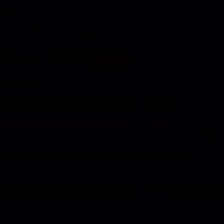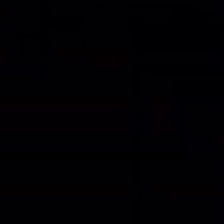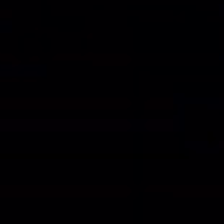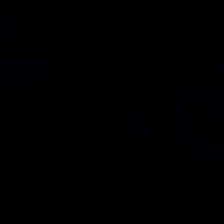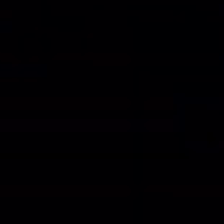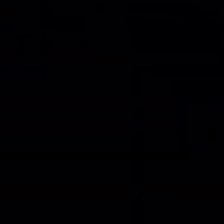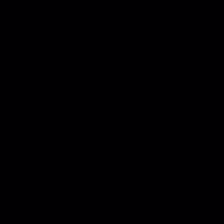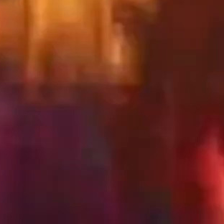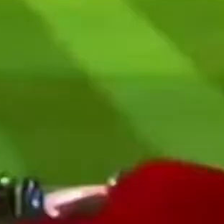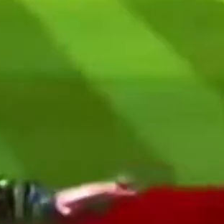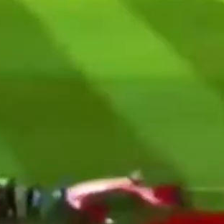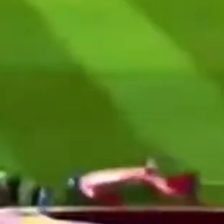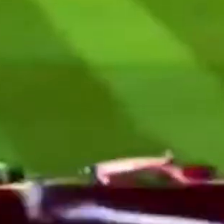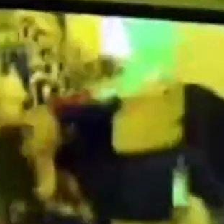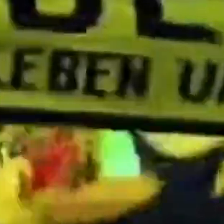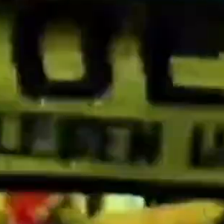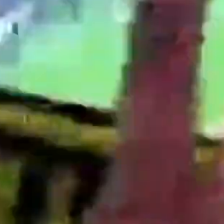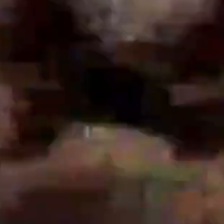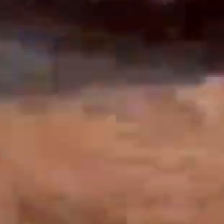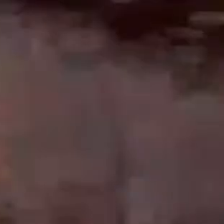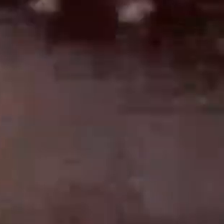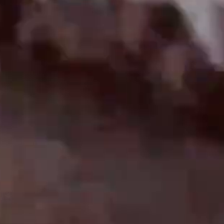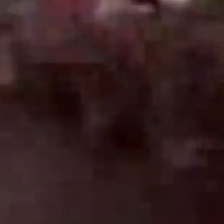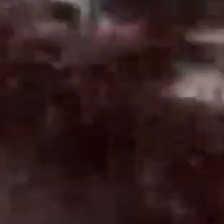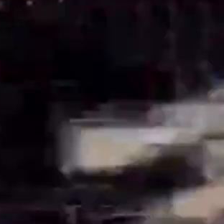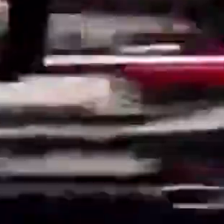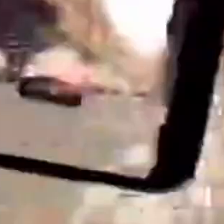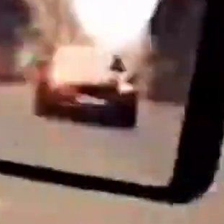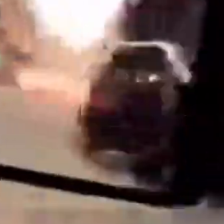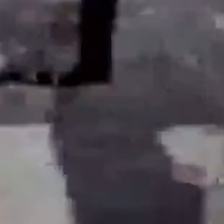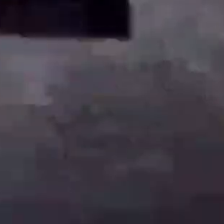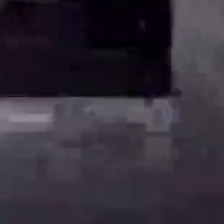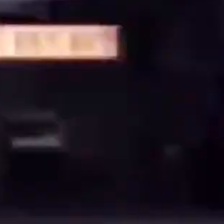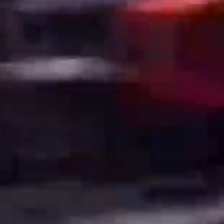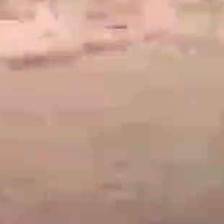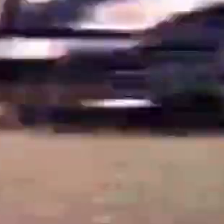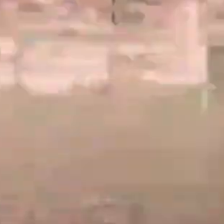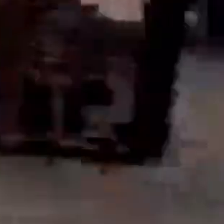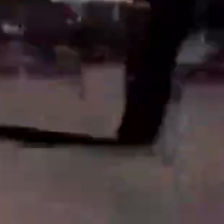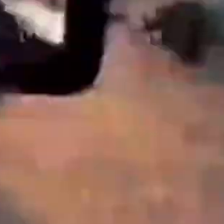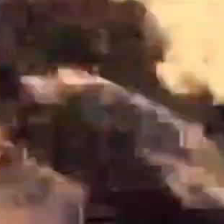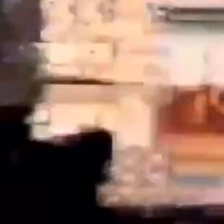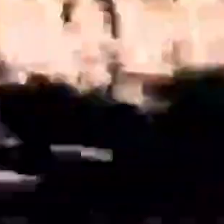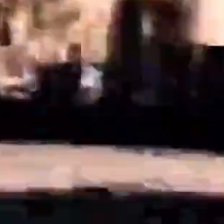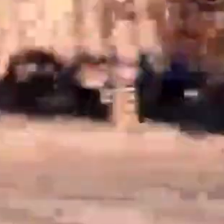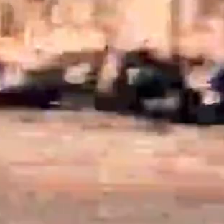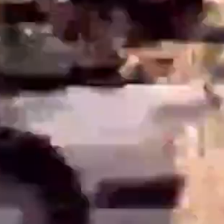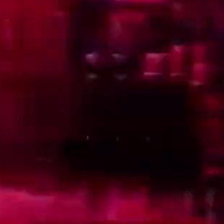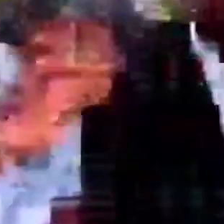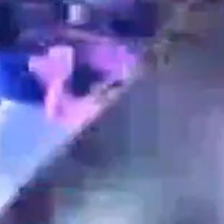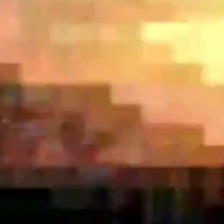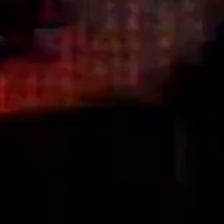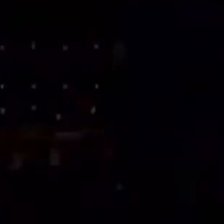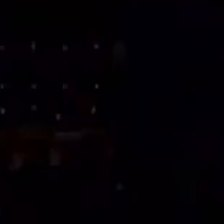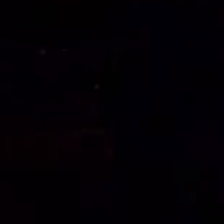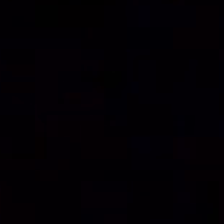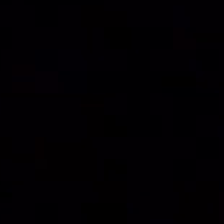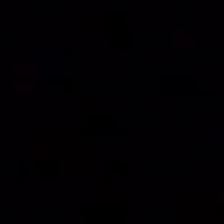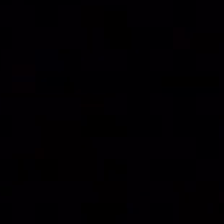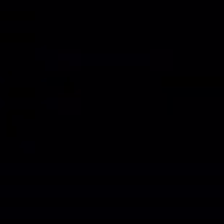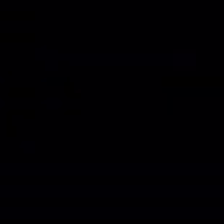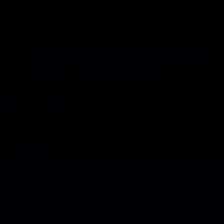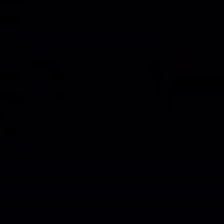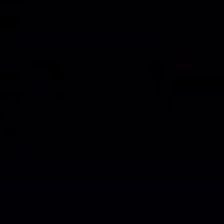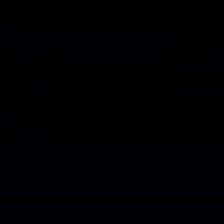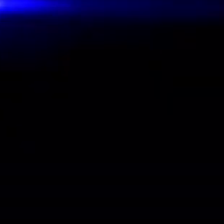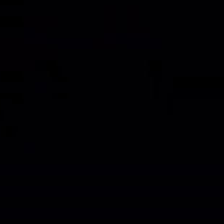No problem! Catch all football matches and favorite series by downloading the StarTimes All app. Link your decoder and enjoy